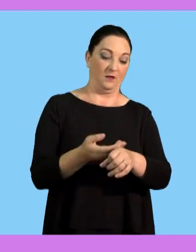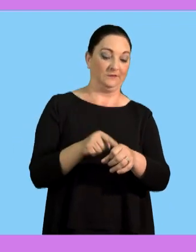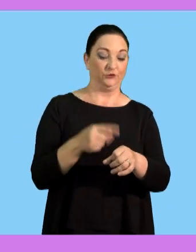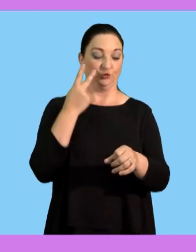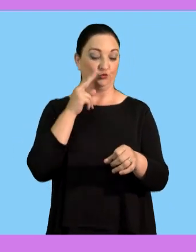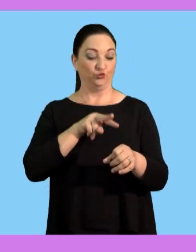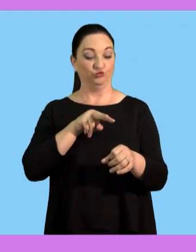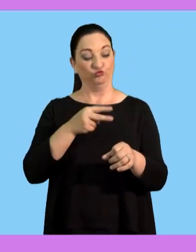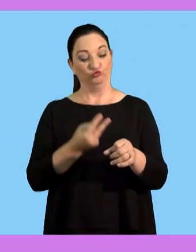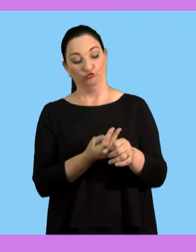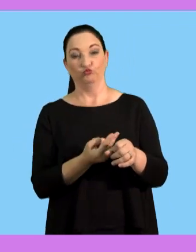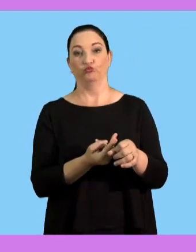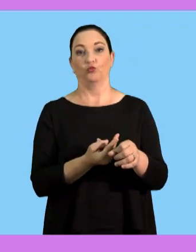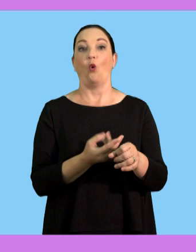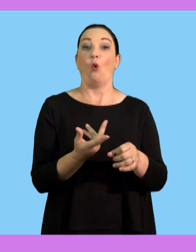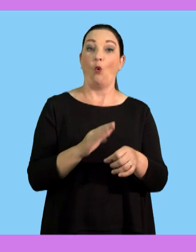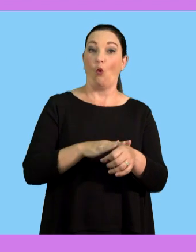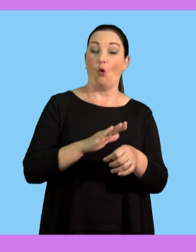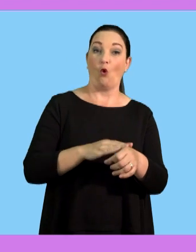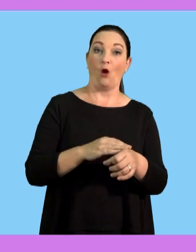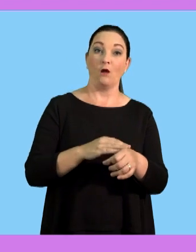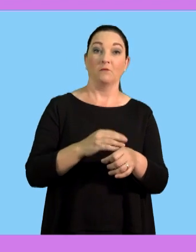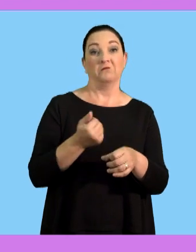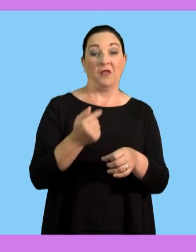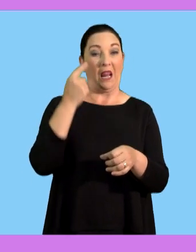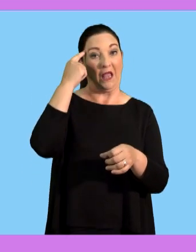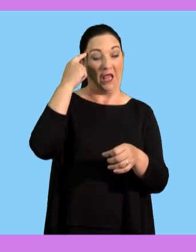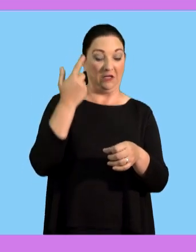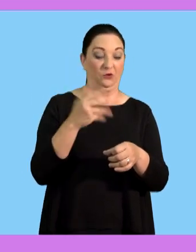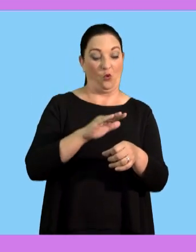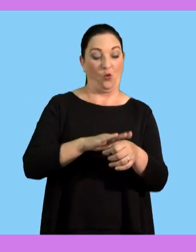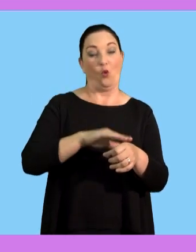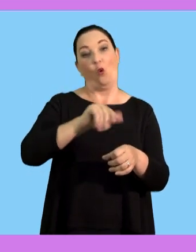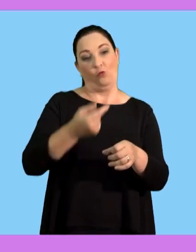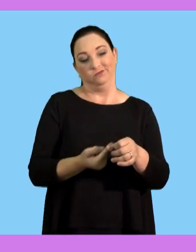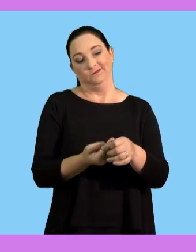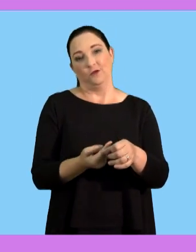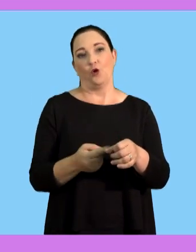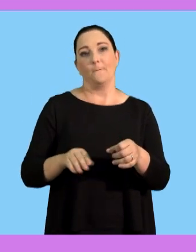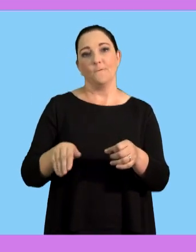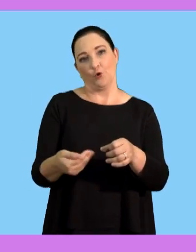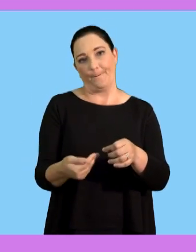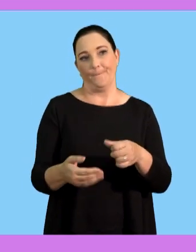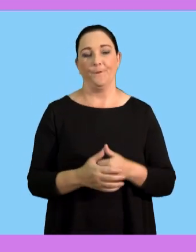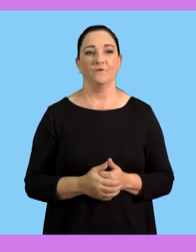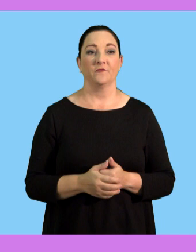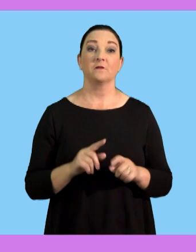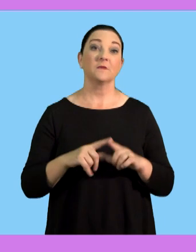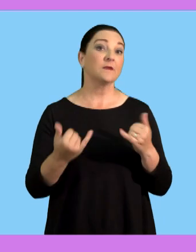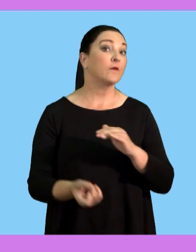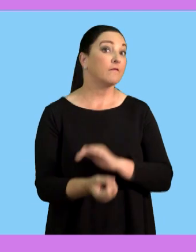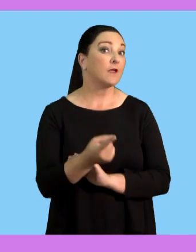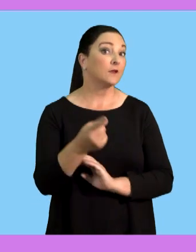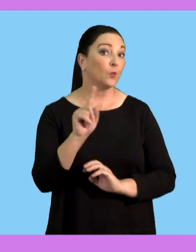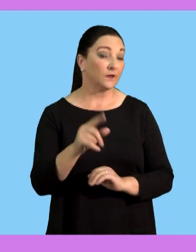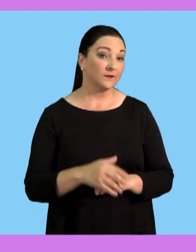have a trial, flipping a coin, the outcome can either be heads or tails, right? So then I also listed event. The event